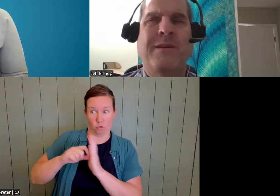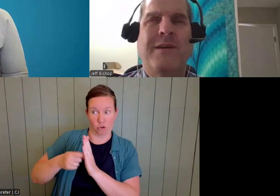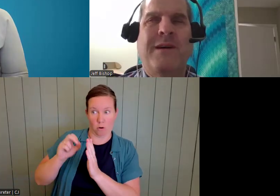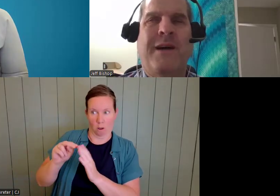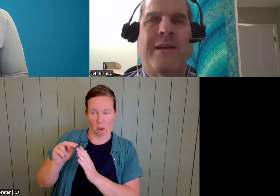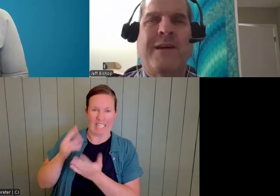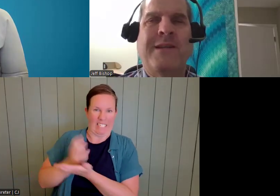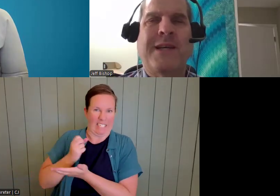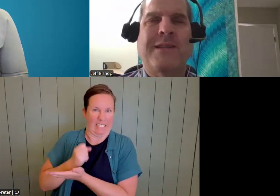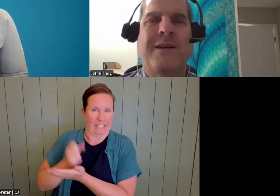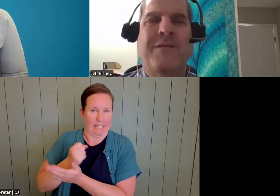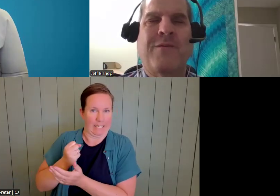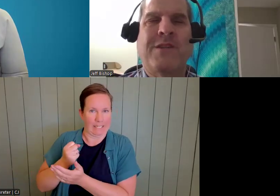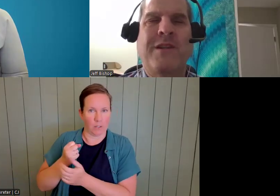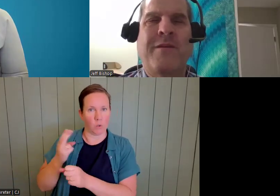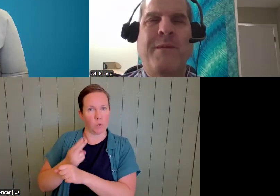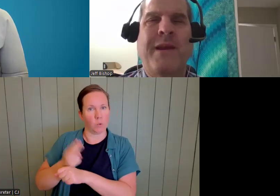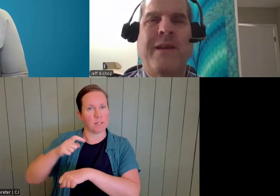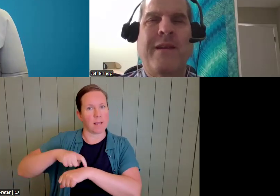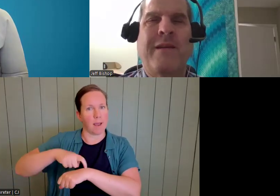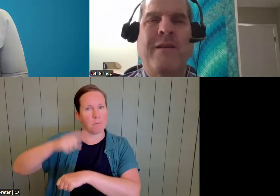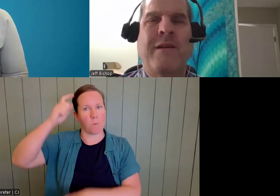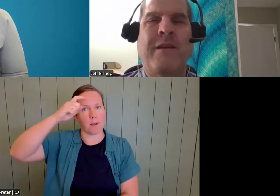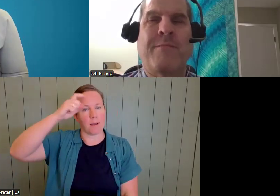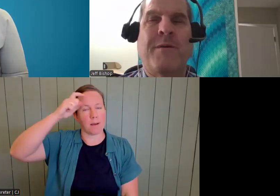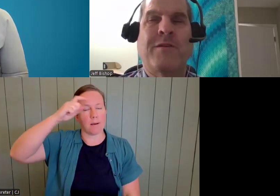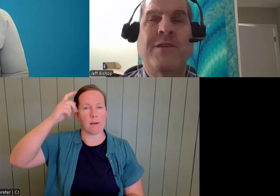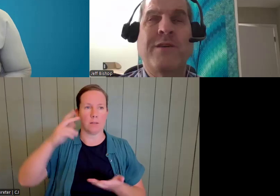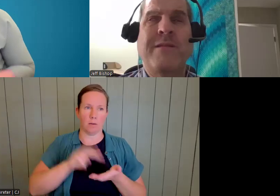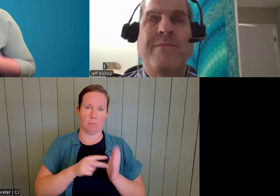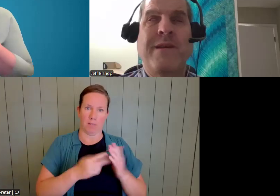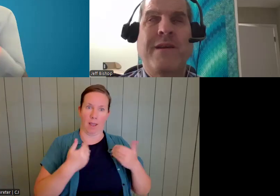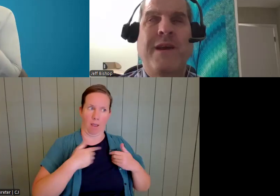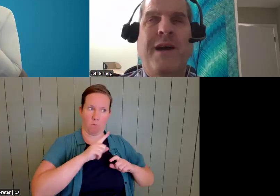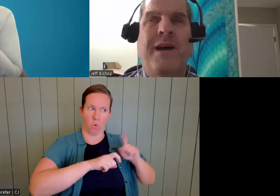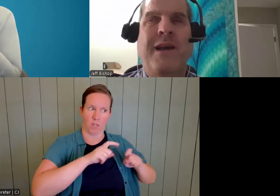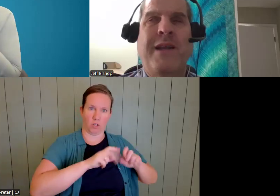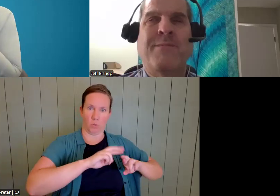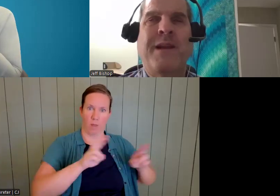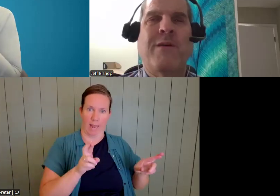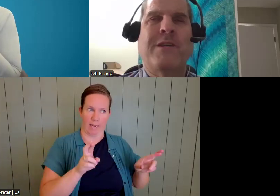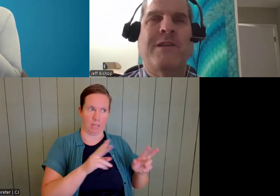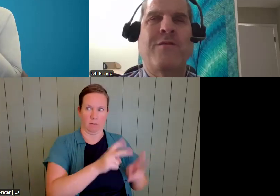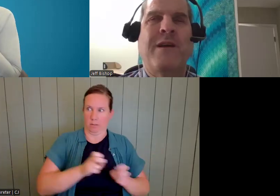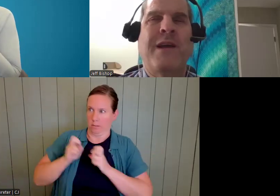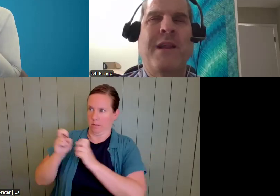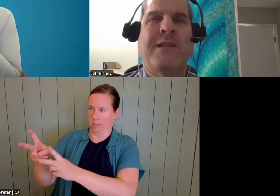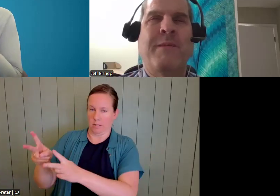possible on the context of the question that that you're proposing to it, and as many